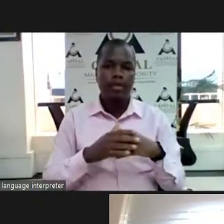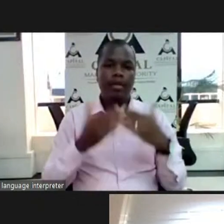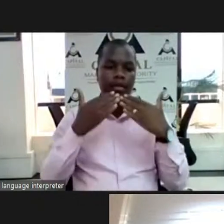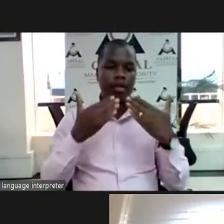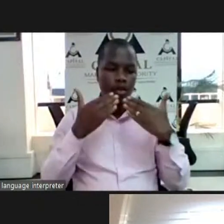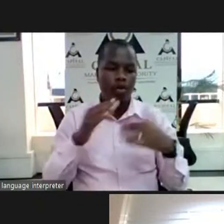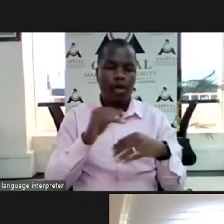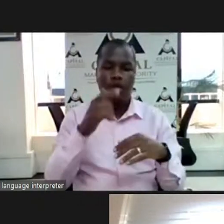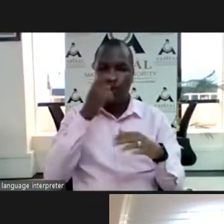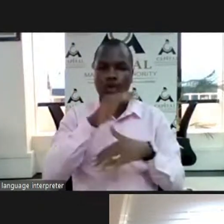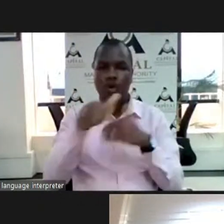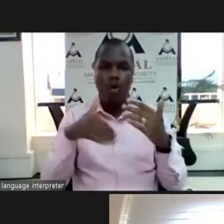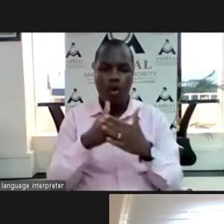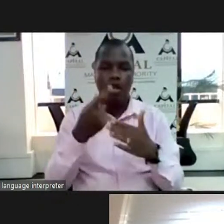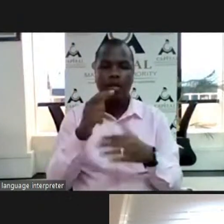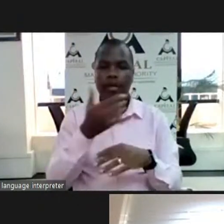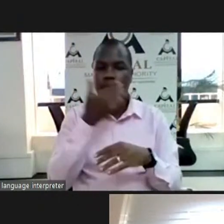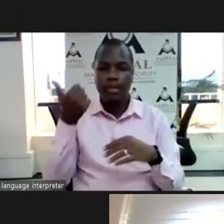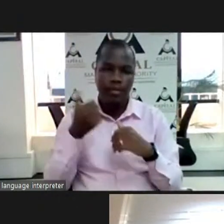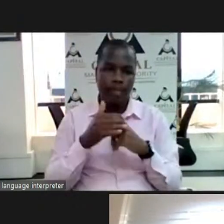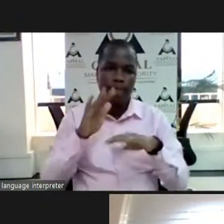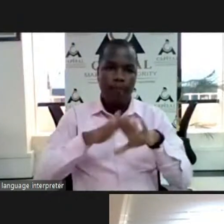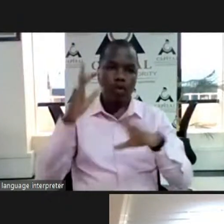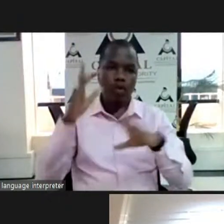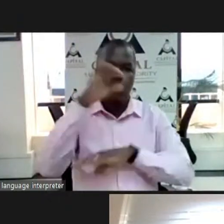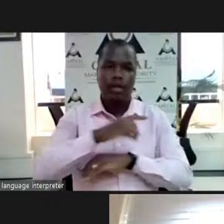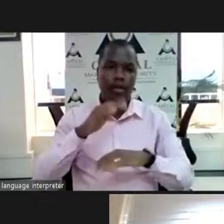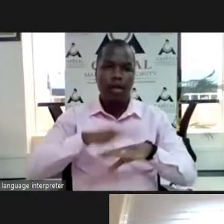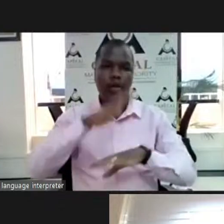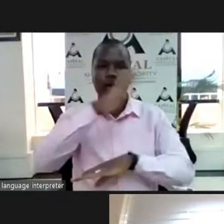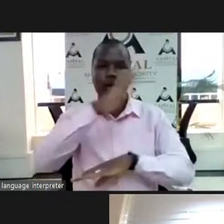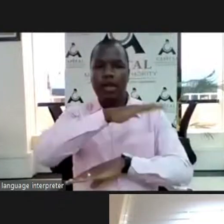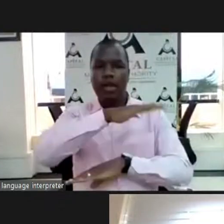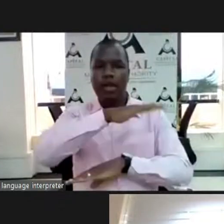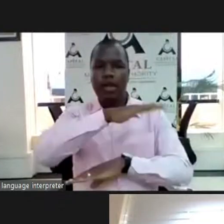I wish everyone else a good day and a good evening.